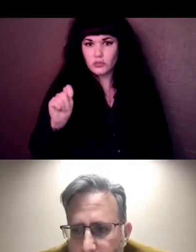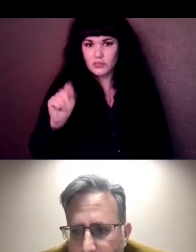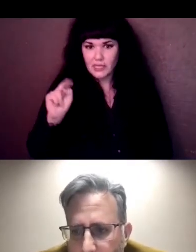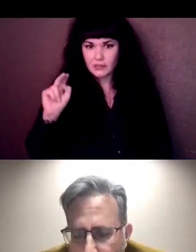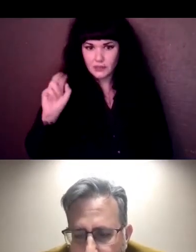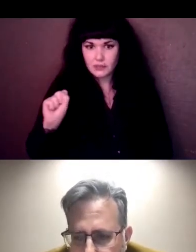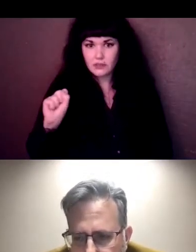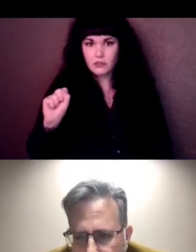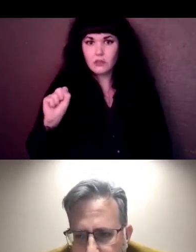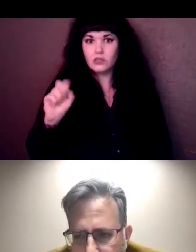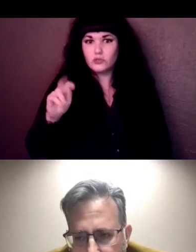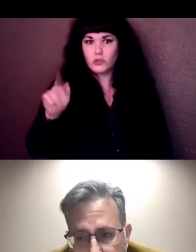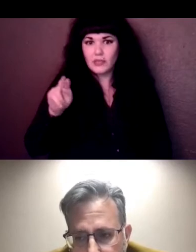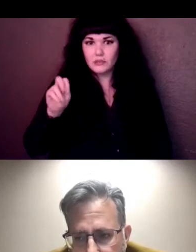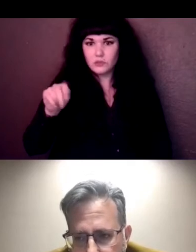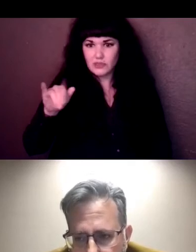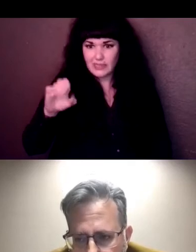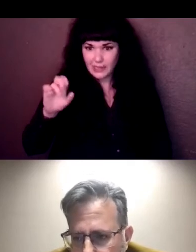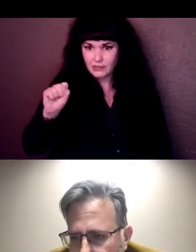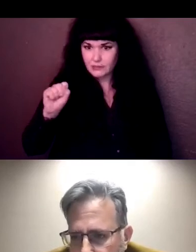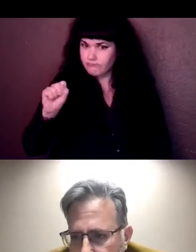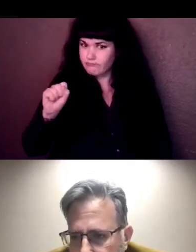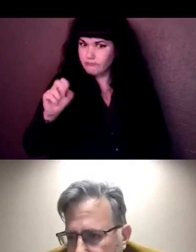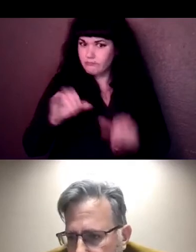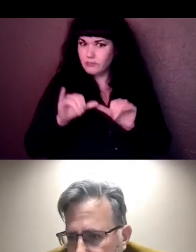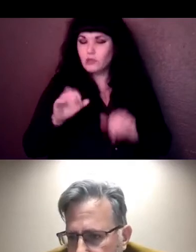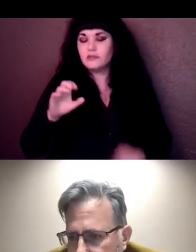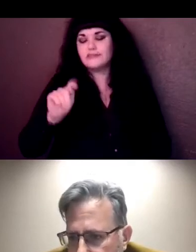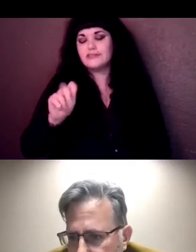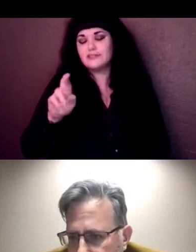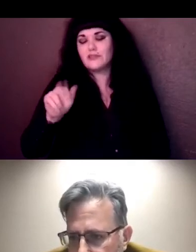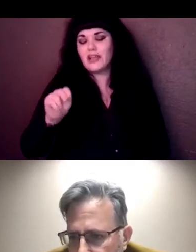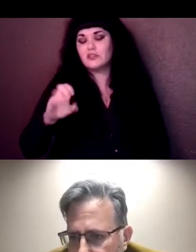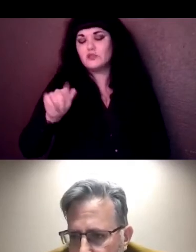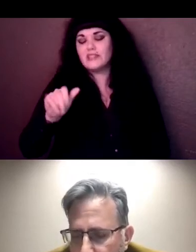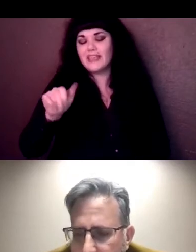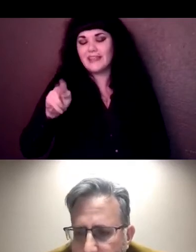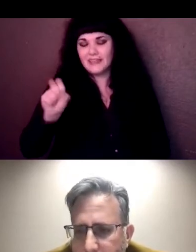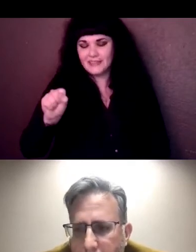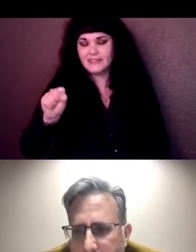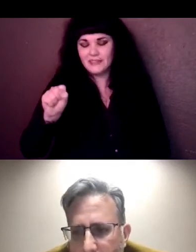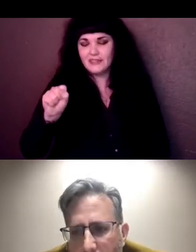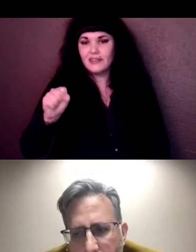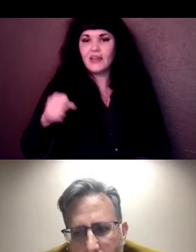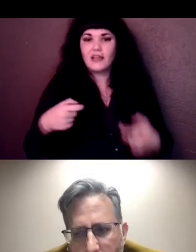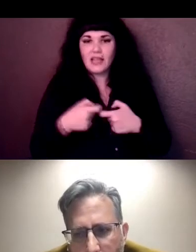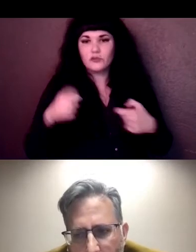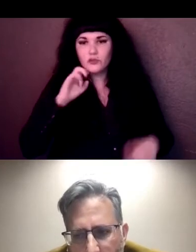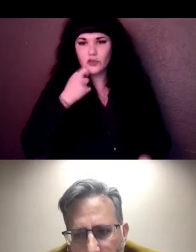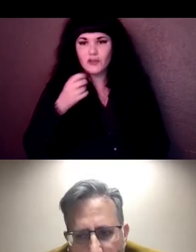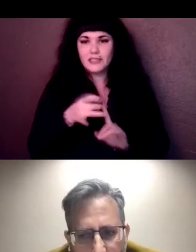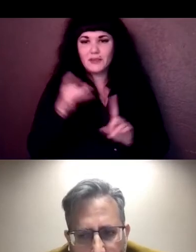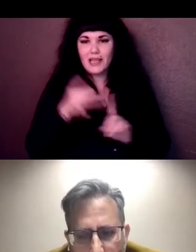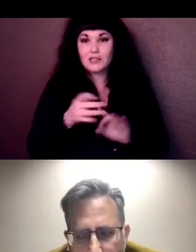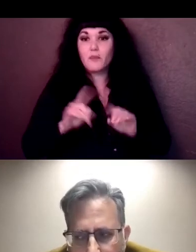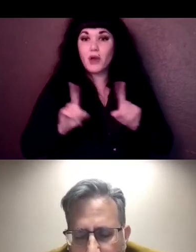So, of course, our system is transcutaneous, it's electrical, and it's a nerve stimulation. But what's different is that we